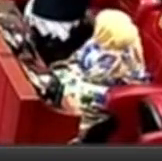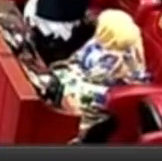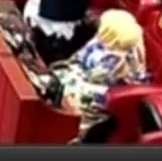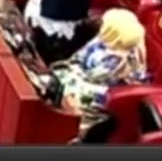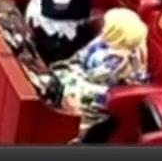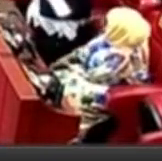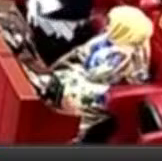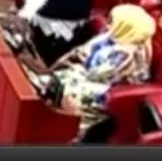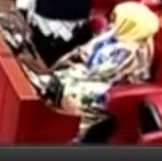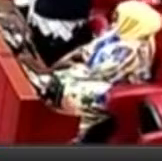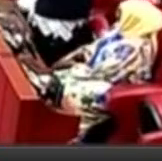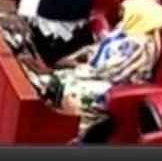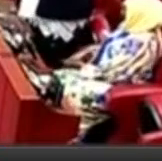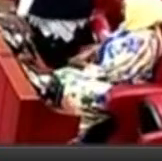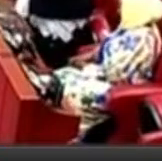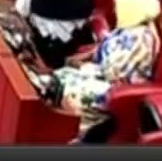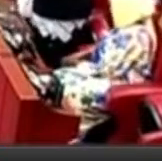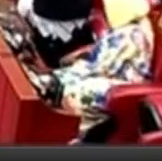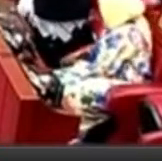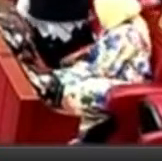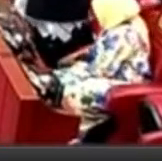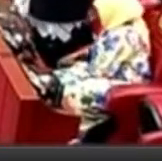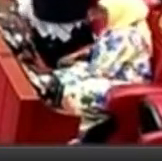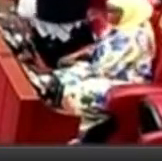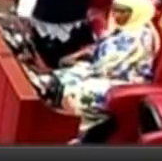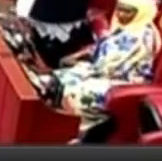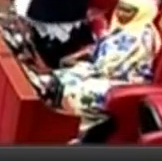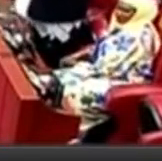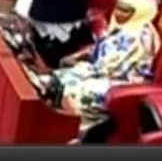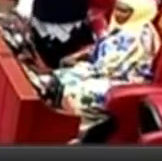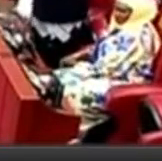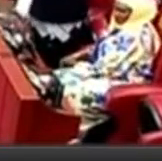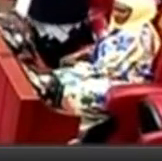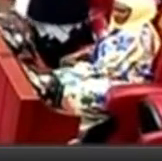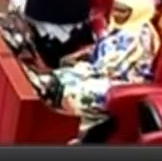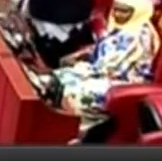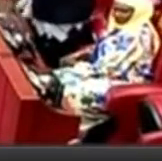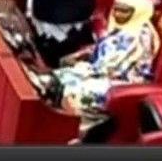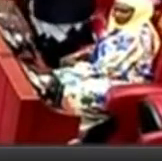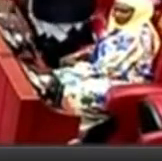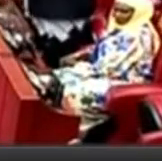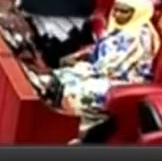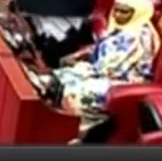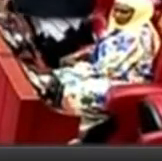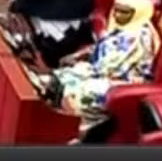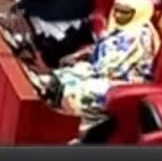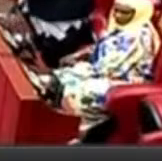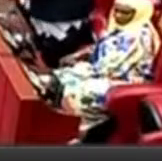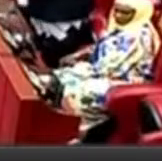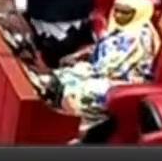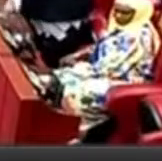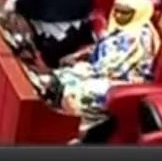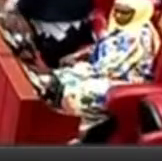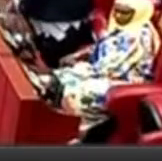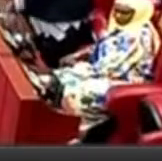there's that activity taking place. The tellers are